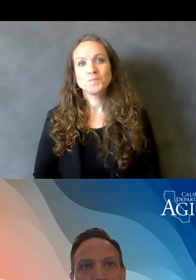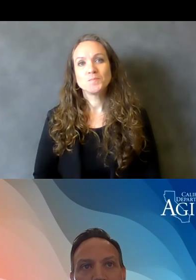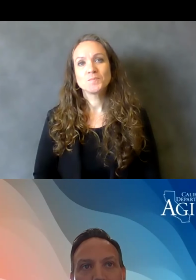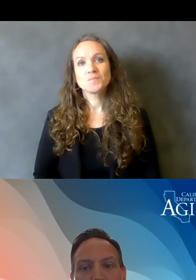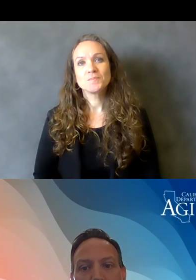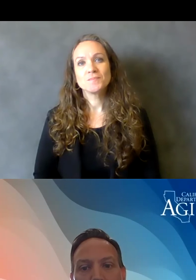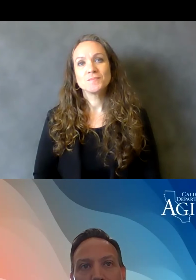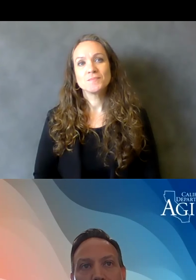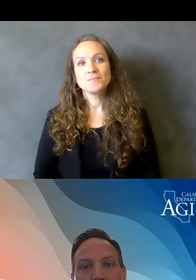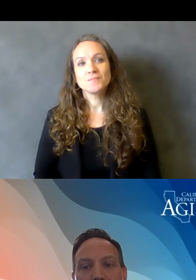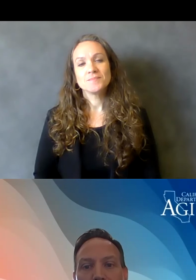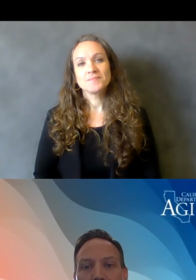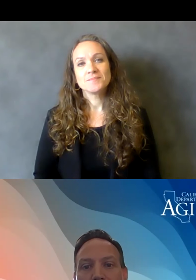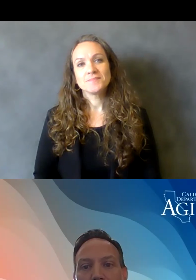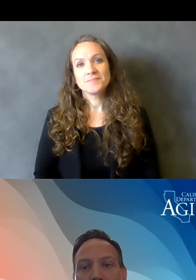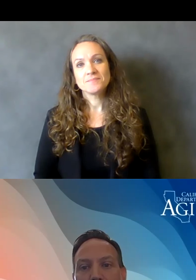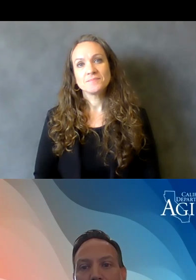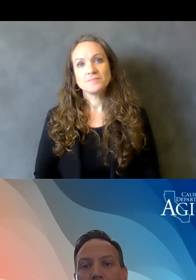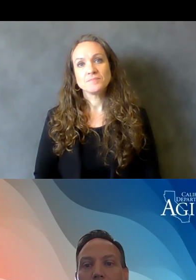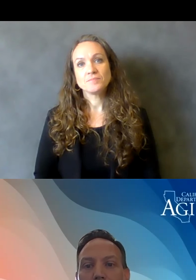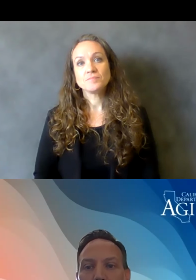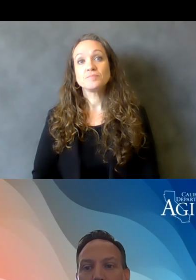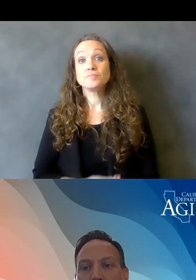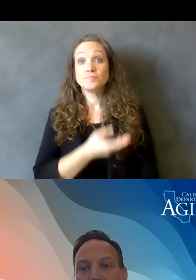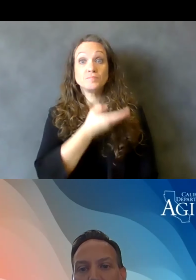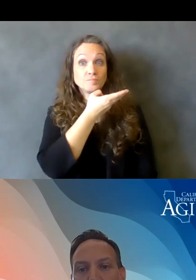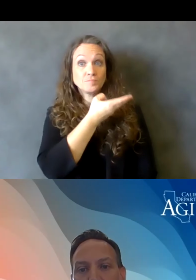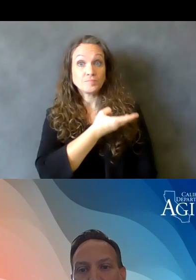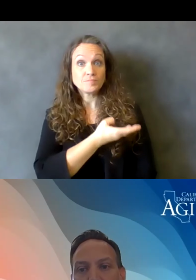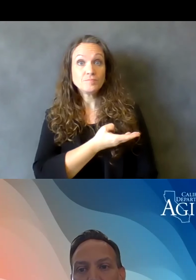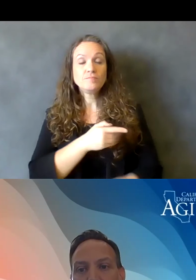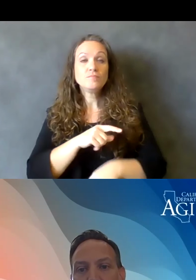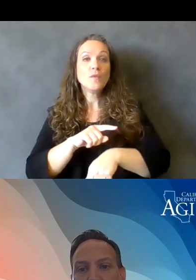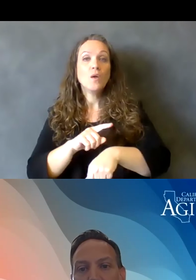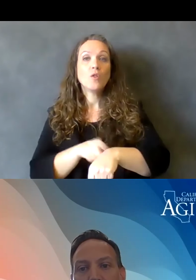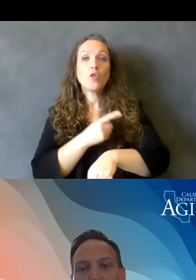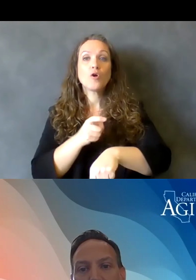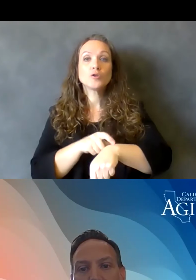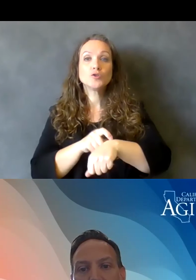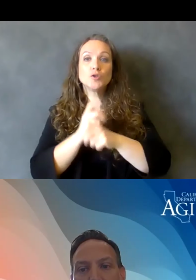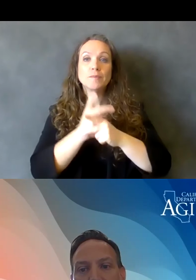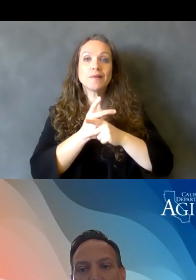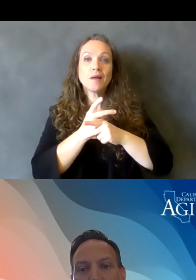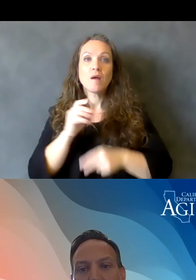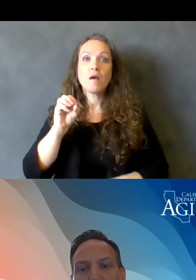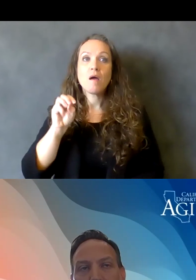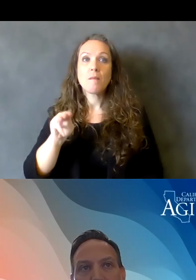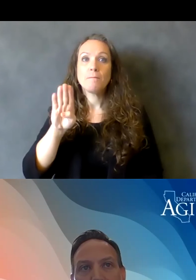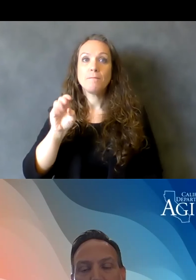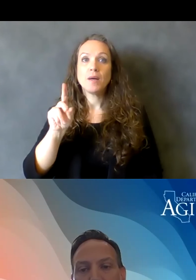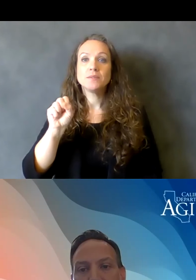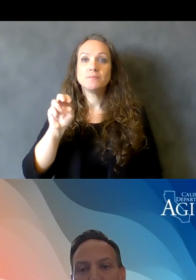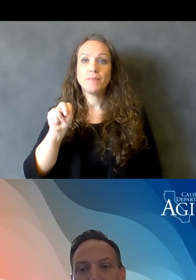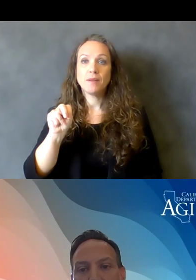slide. Okay, so this is some data on our long-term care ombudsman program. Last September, our